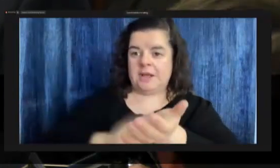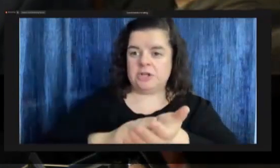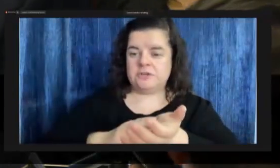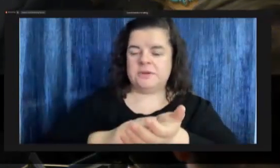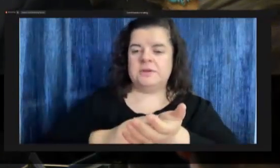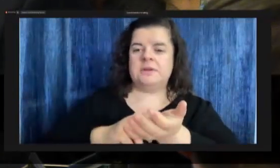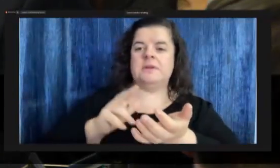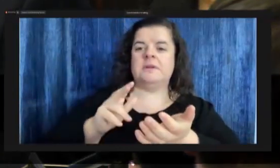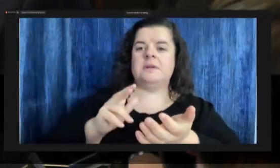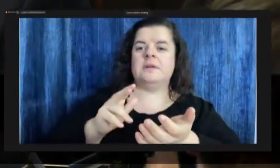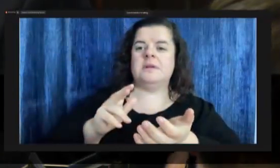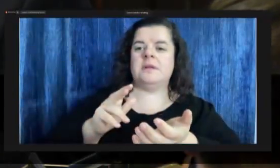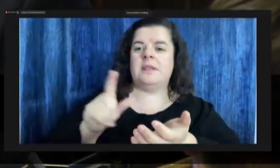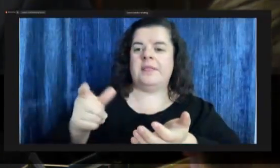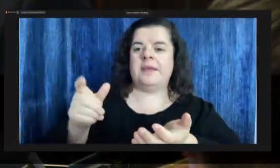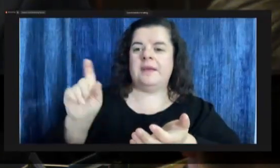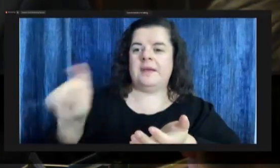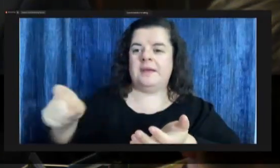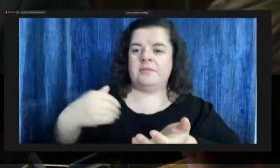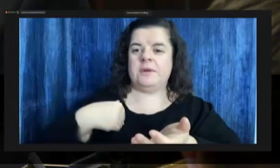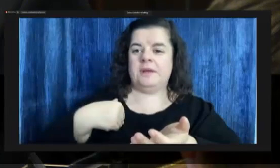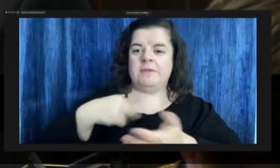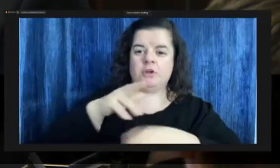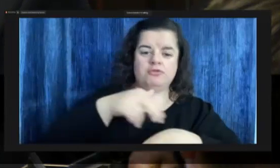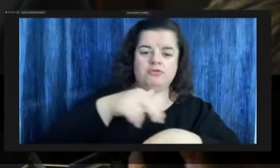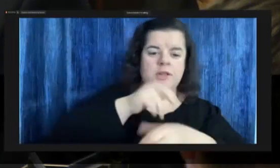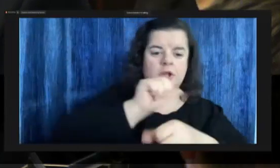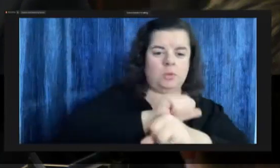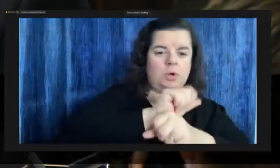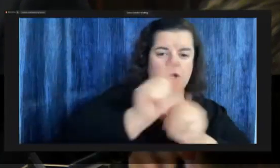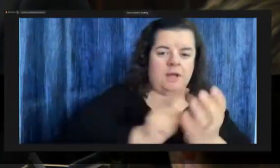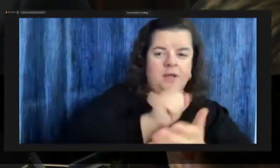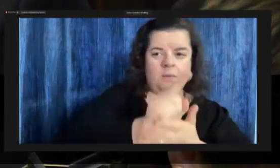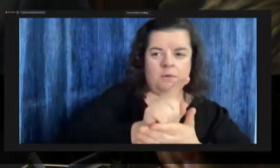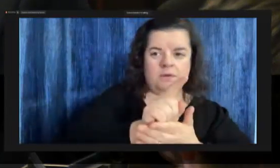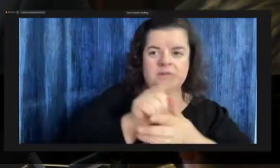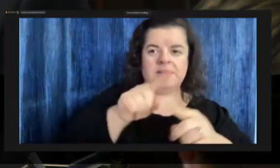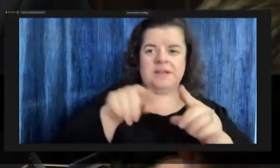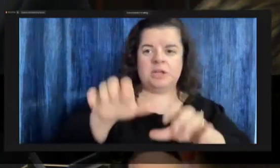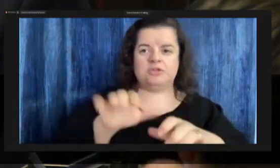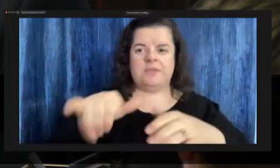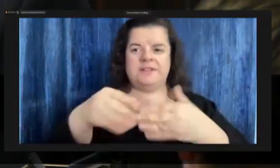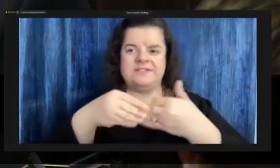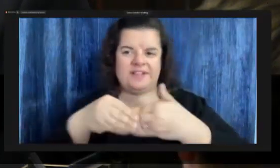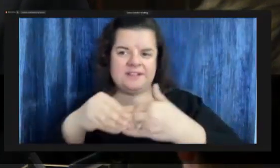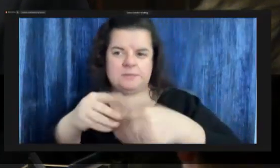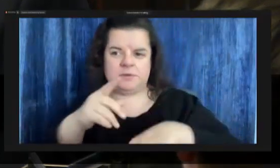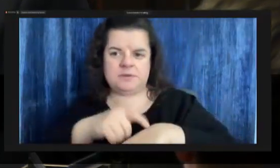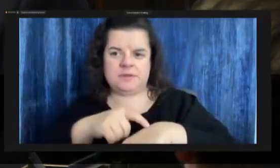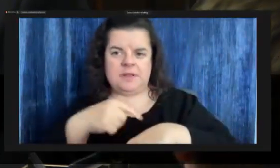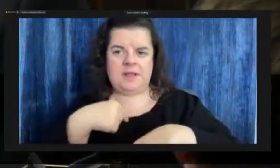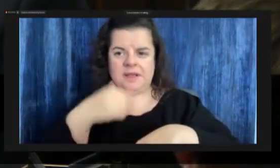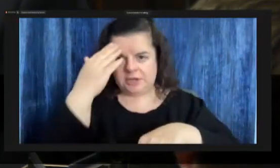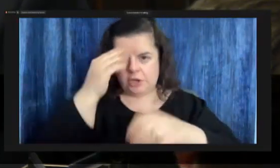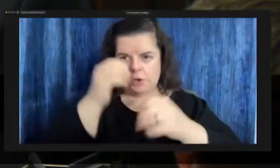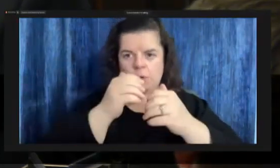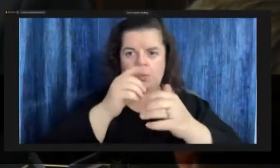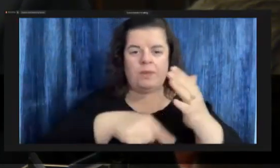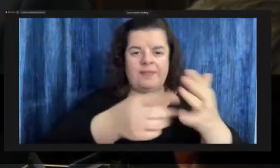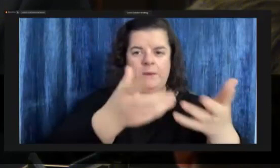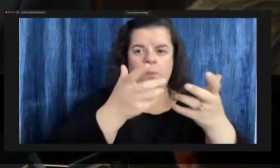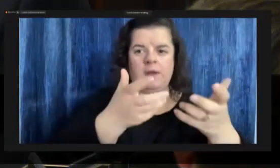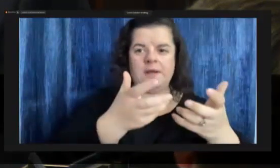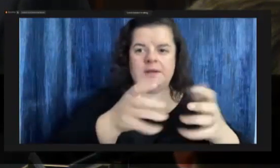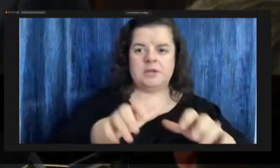union contracts, they have to have a regular work hour. They can't do the flex time. So I know what they wanted to do was